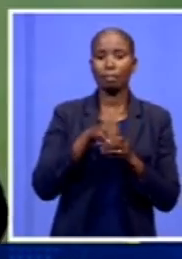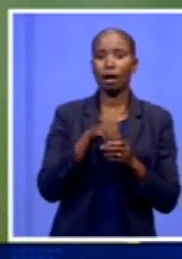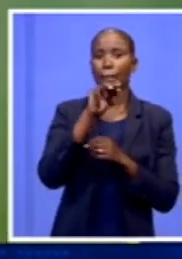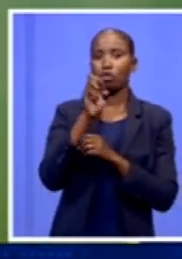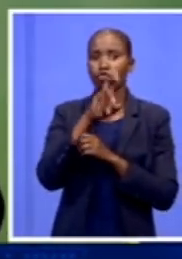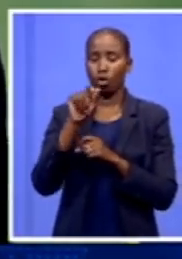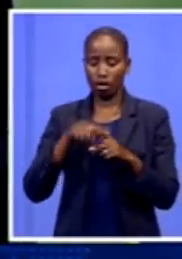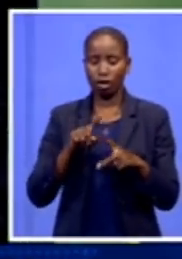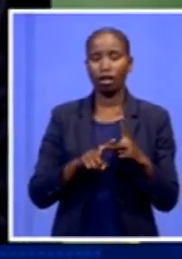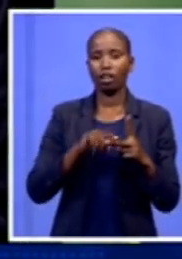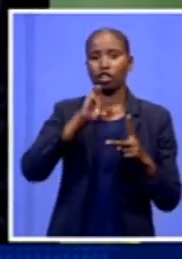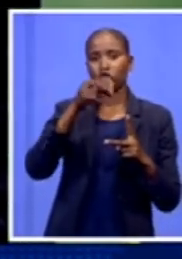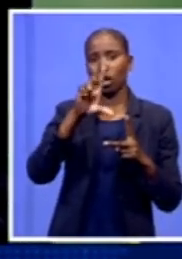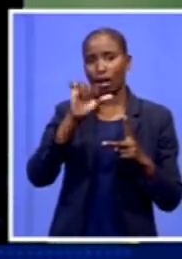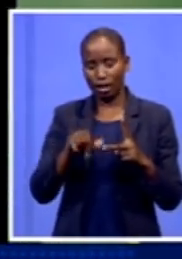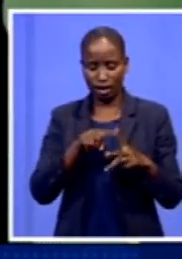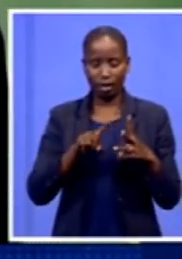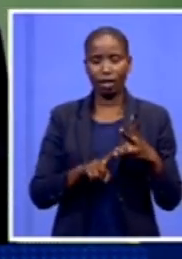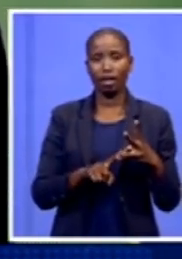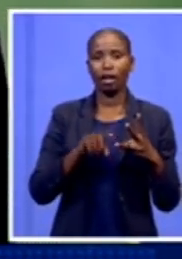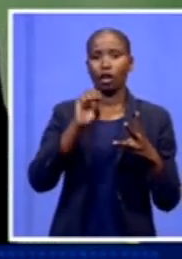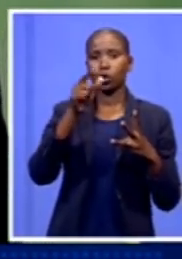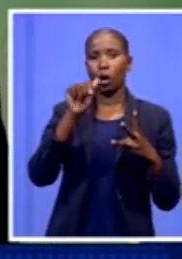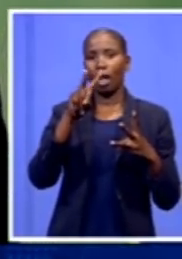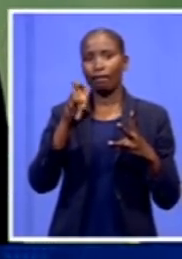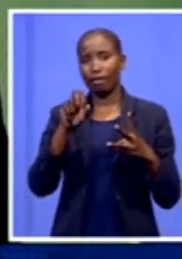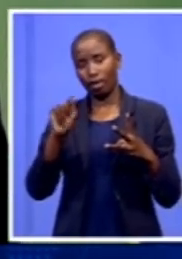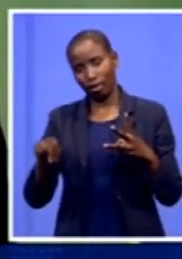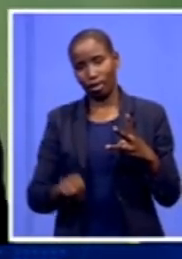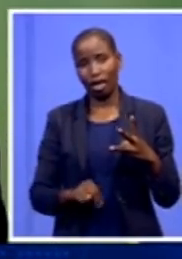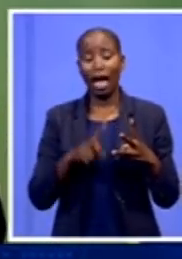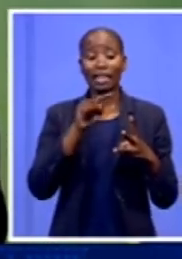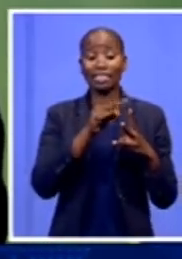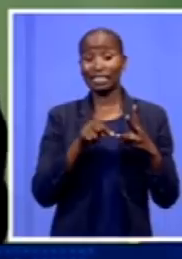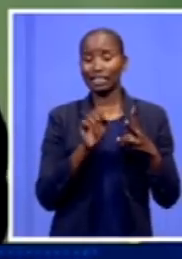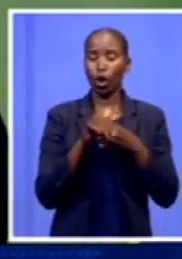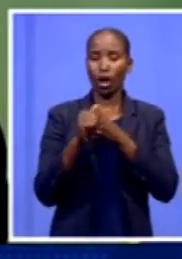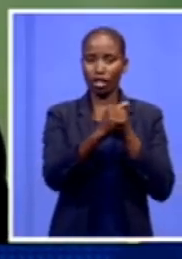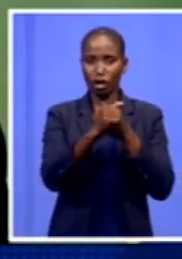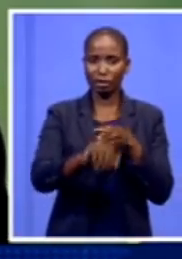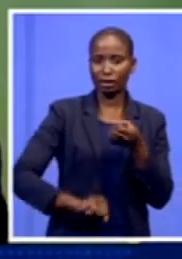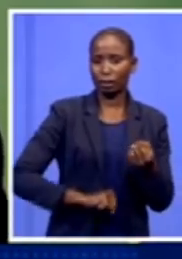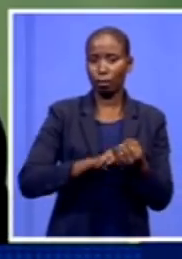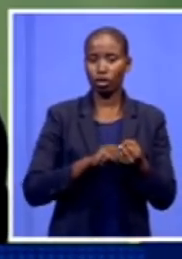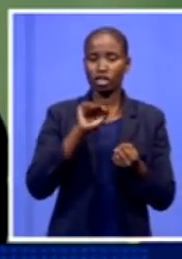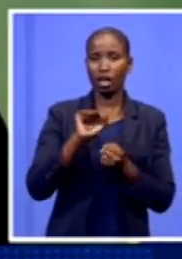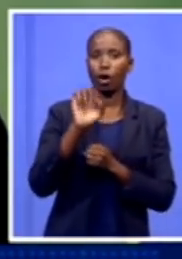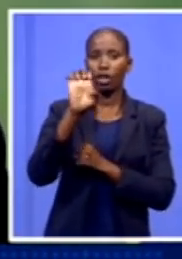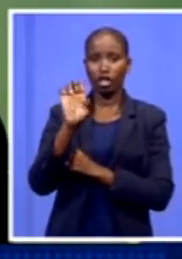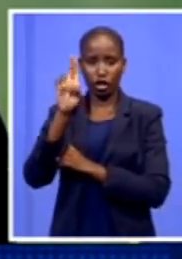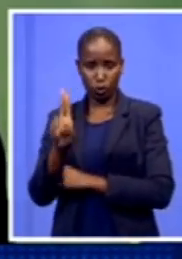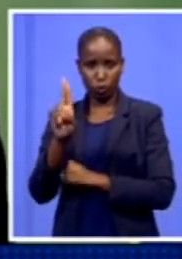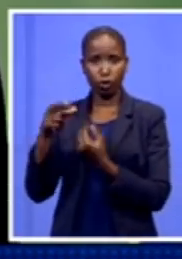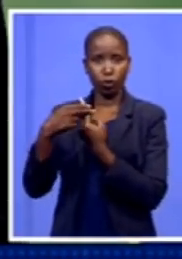and President Ursula von der Leyen. The leadership and support of the European Union, the European Commission, and the